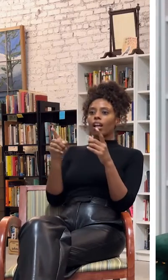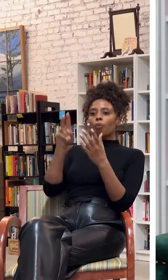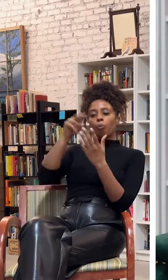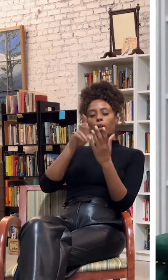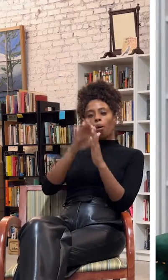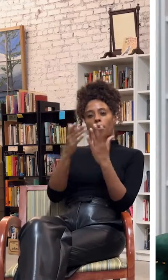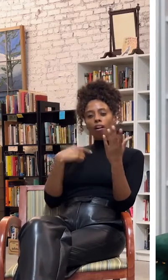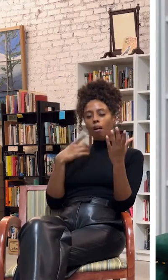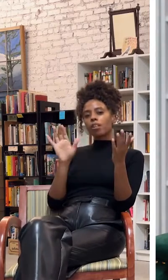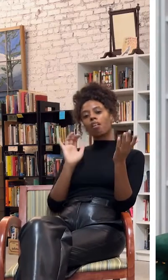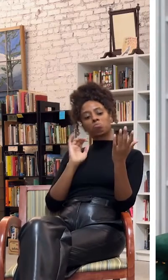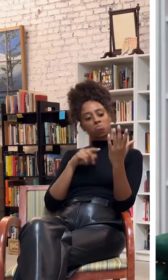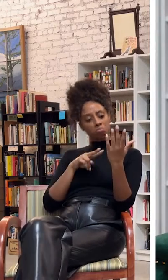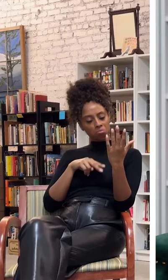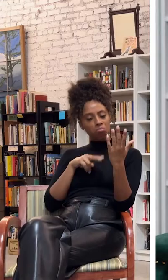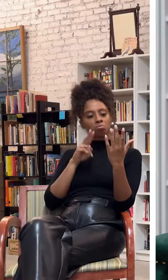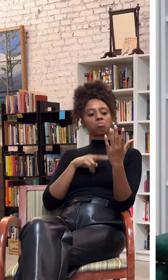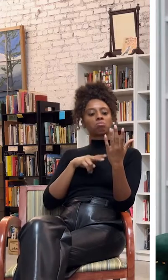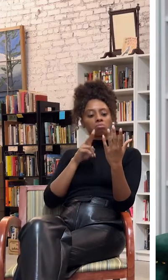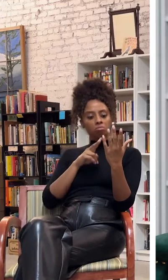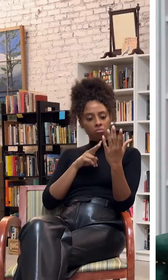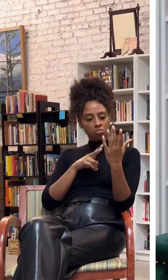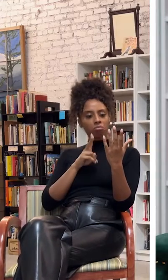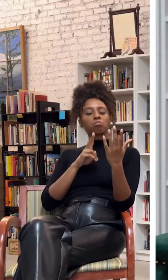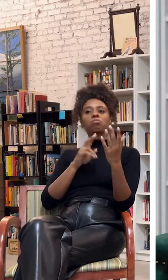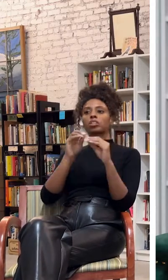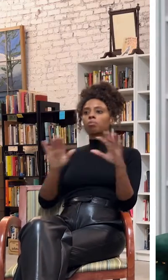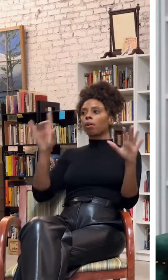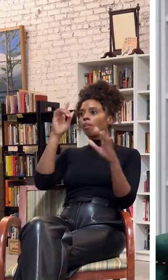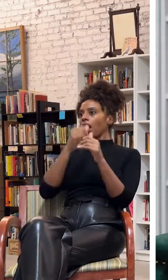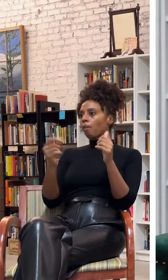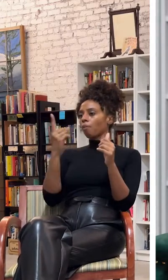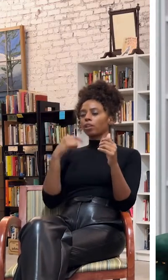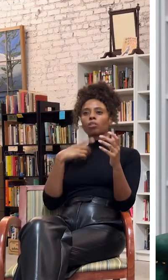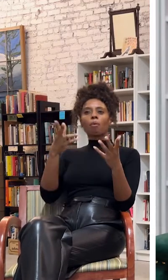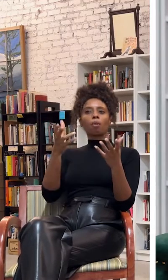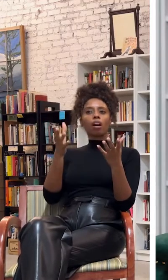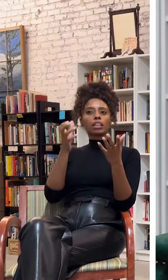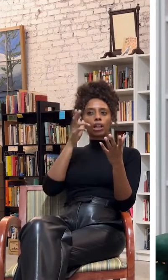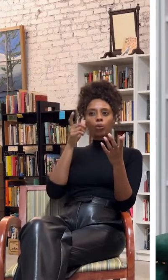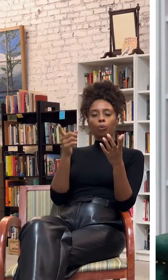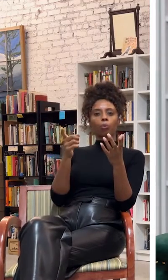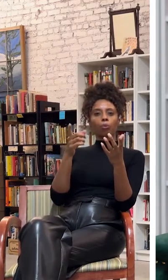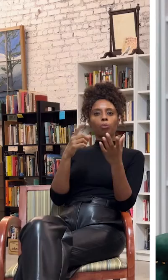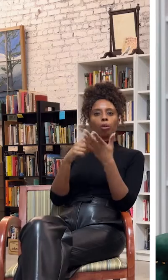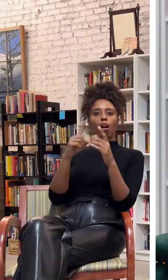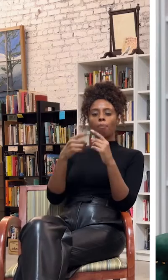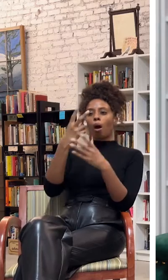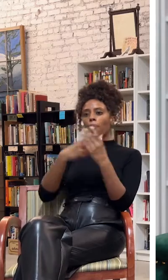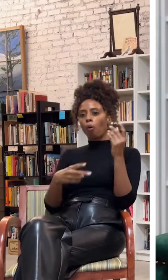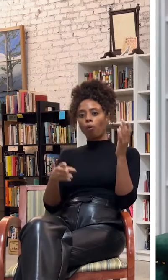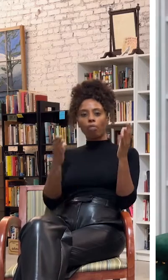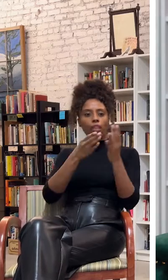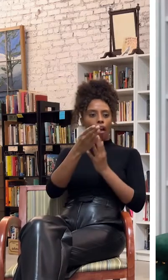your book, I was like, there's room here for everybody. So I want to hear you talk about both